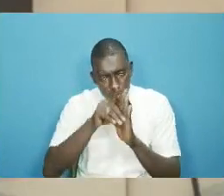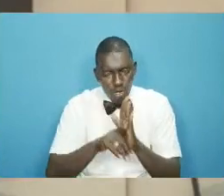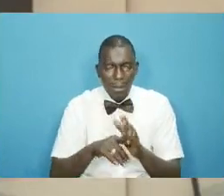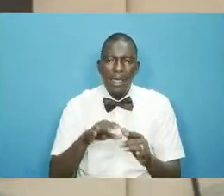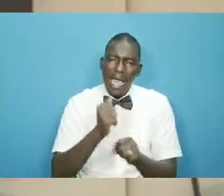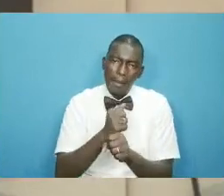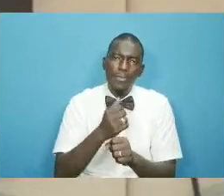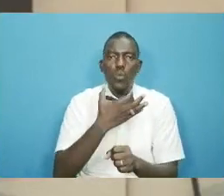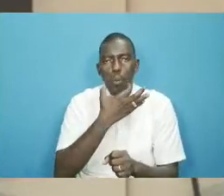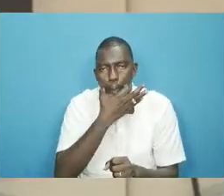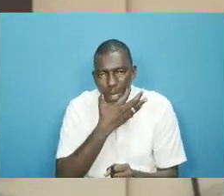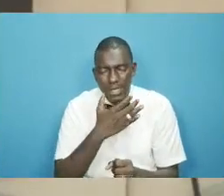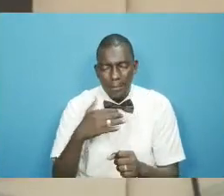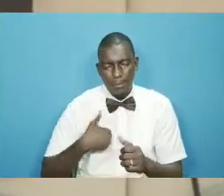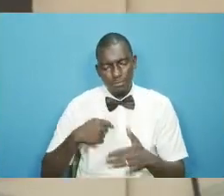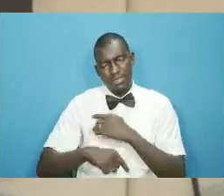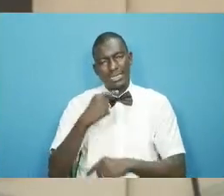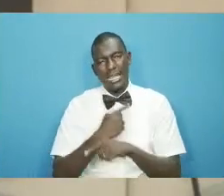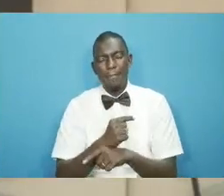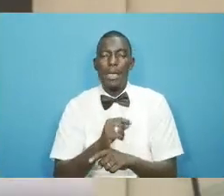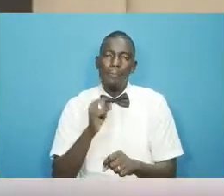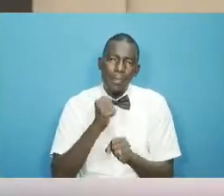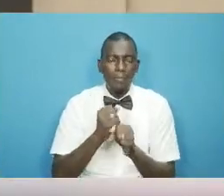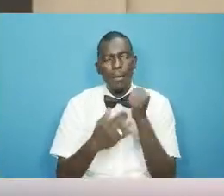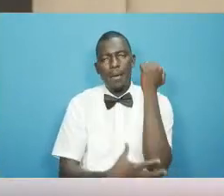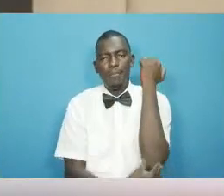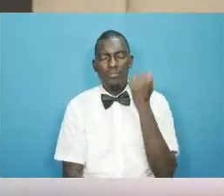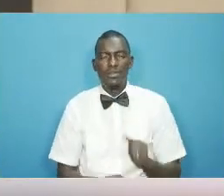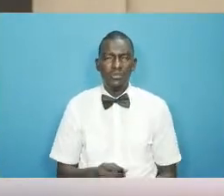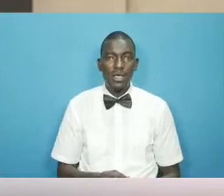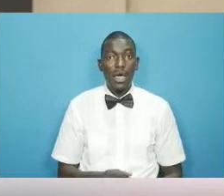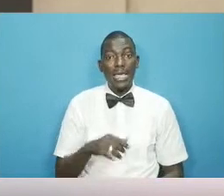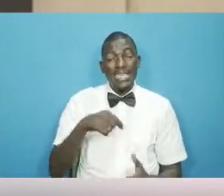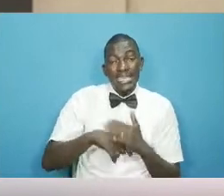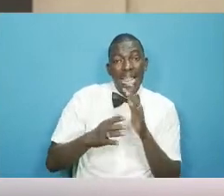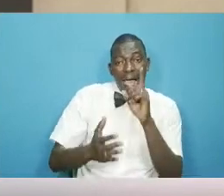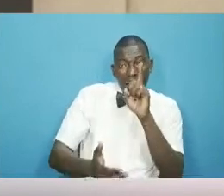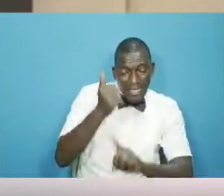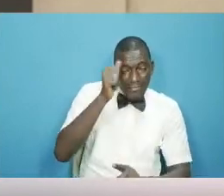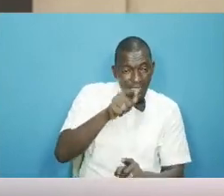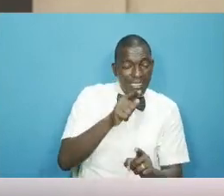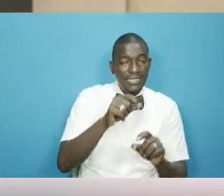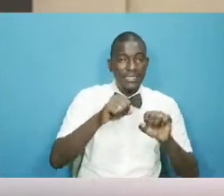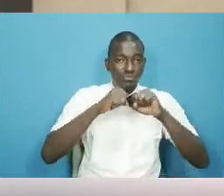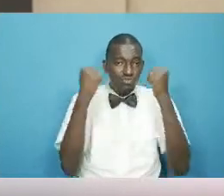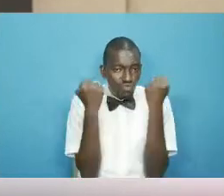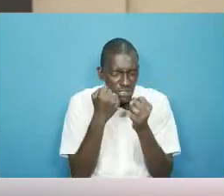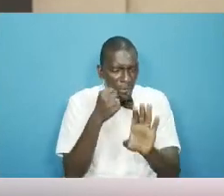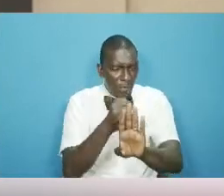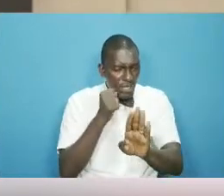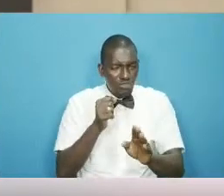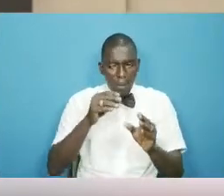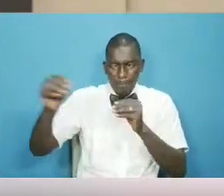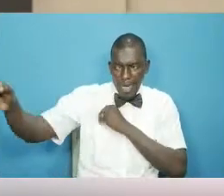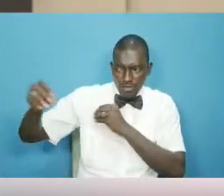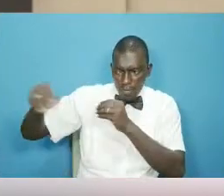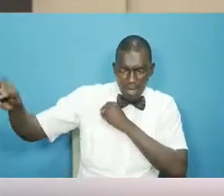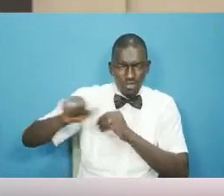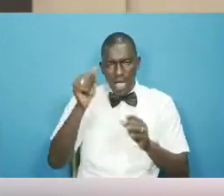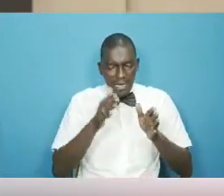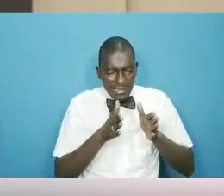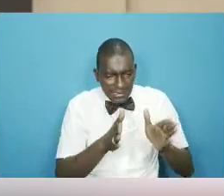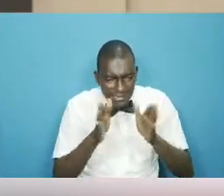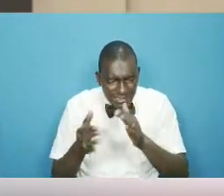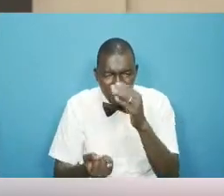country, which is mainly caused by poverty. In achieving these social protection measures and systems